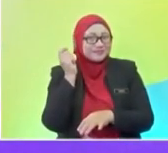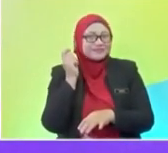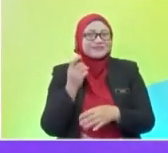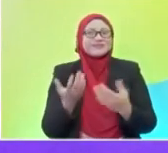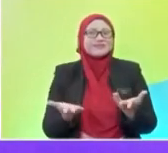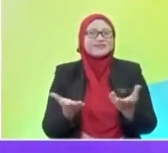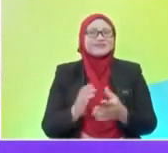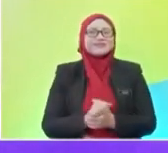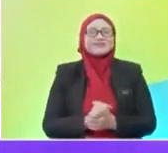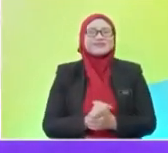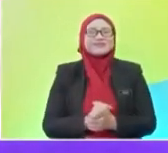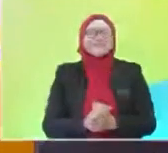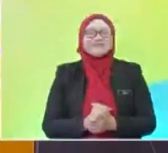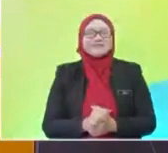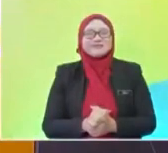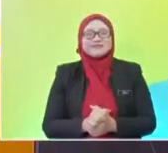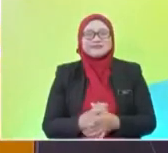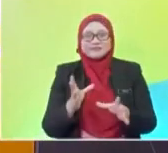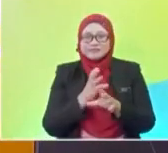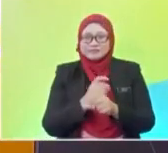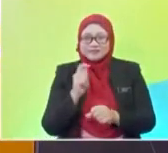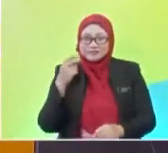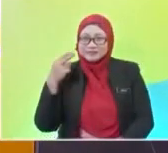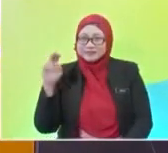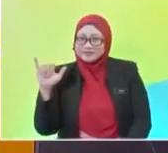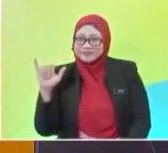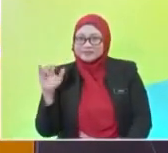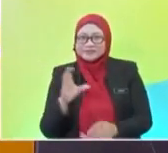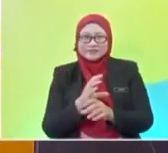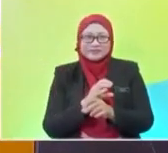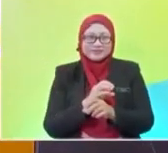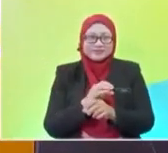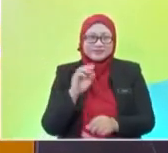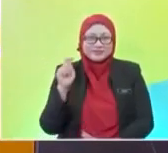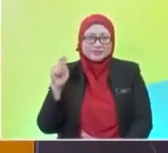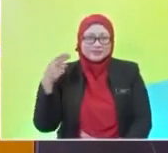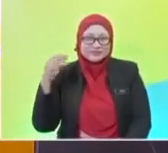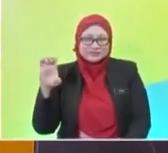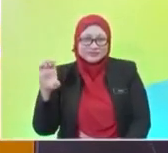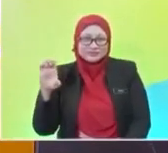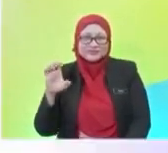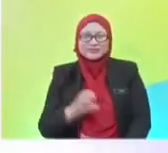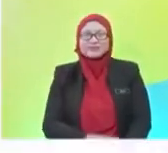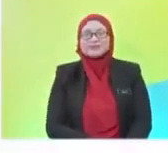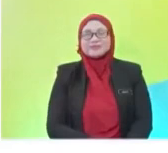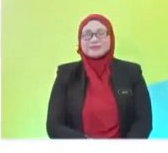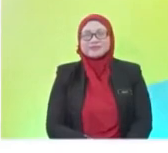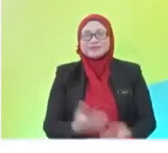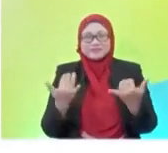I know. So I get 1 point. Good job, teacher. Okay, let's see. Let me try